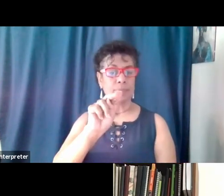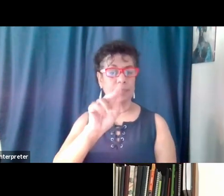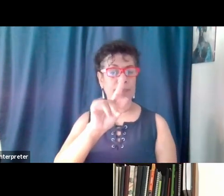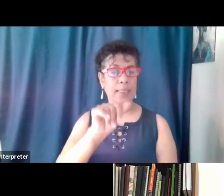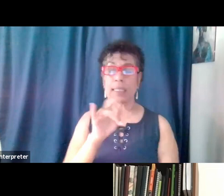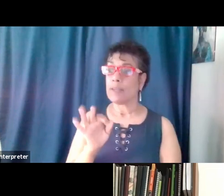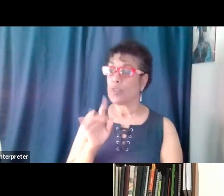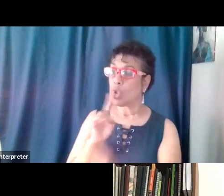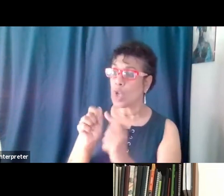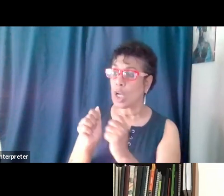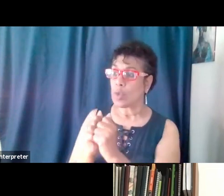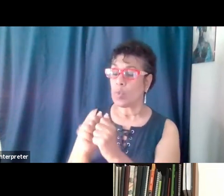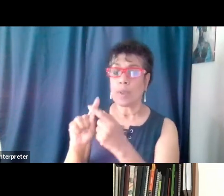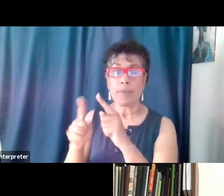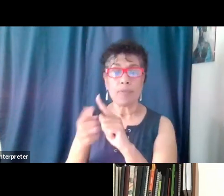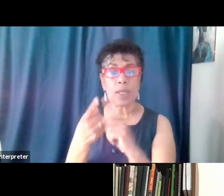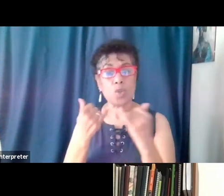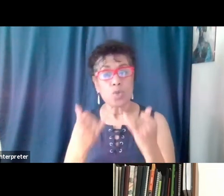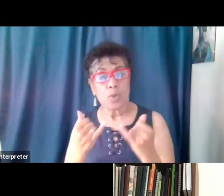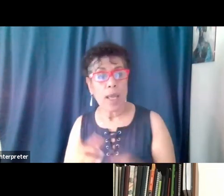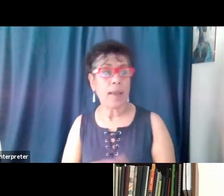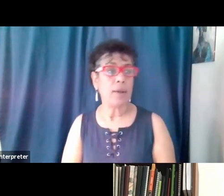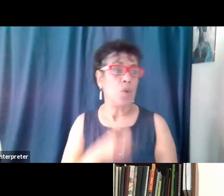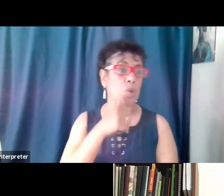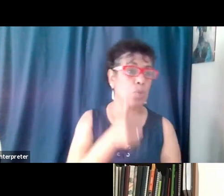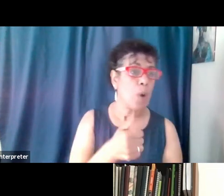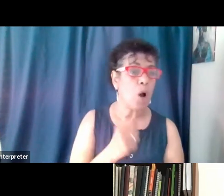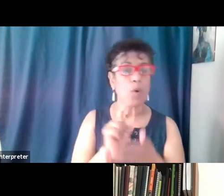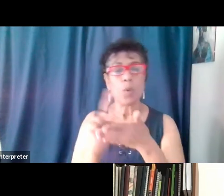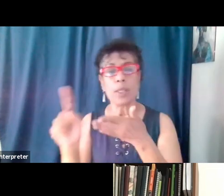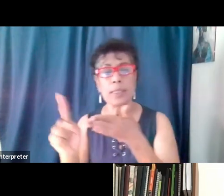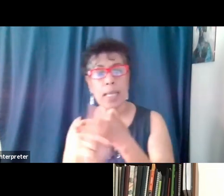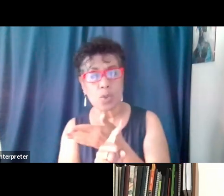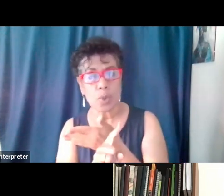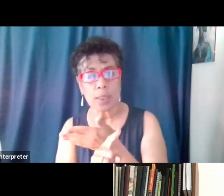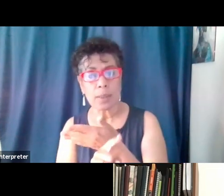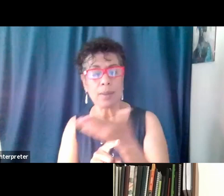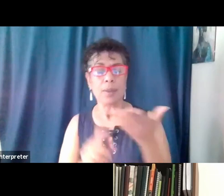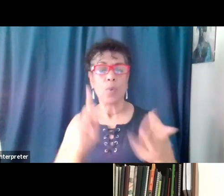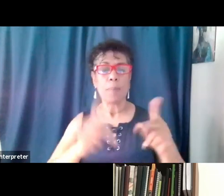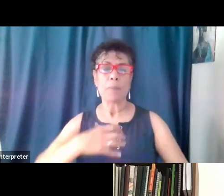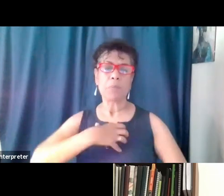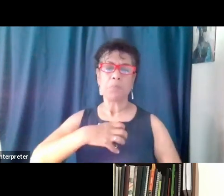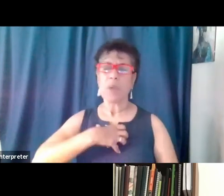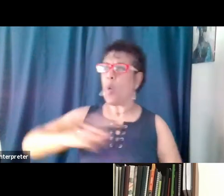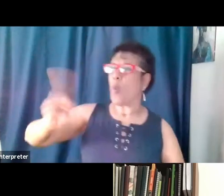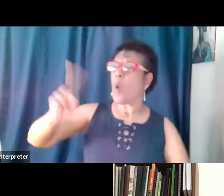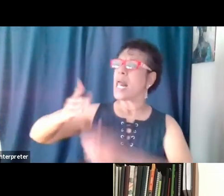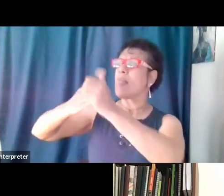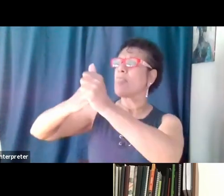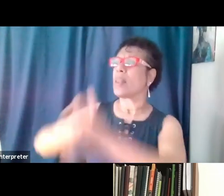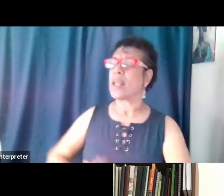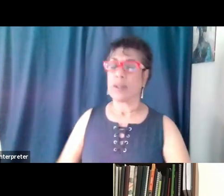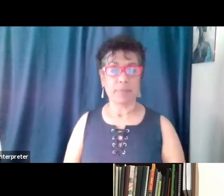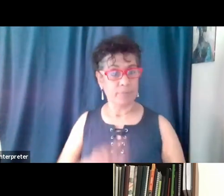or between today and tomorrow or next week, and people say to you, where is the leadership? Well, you can say, it's at Tower